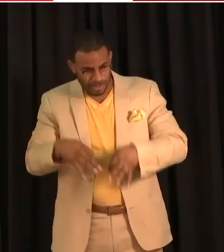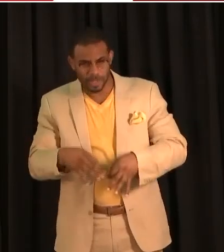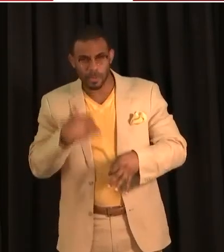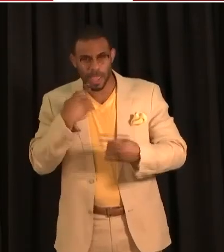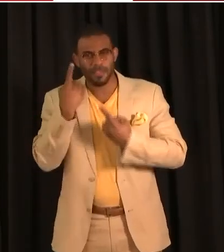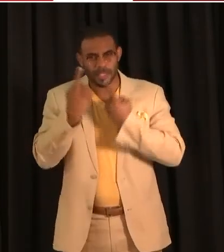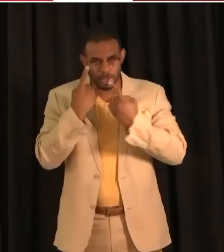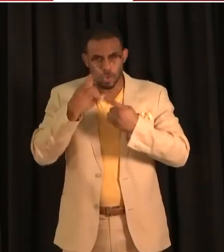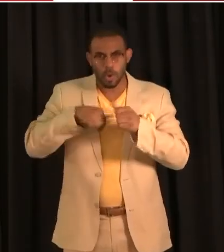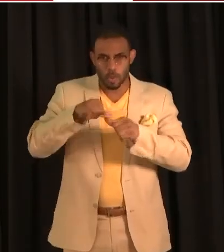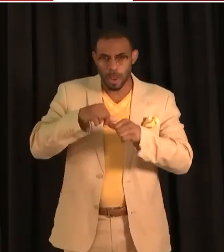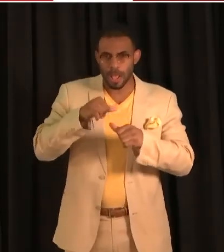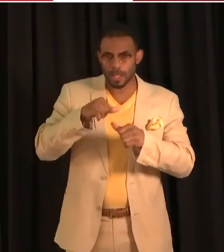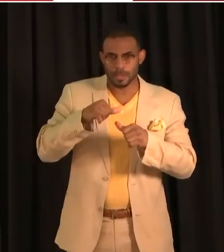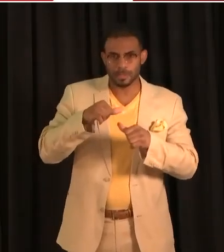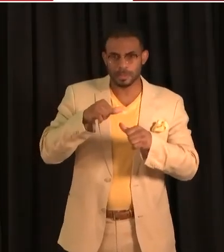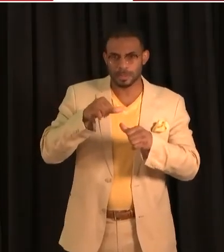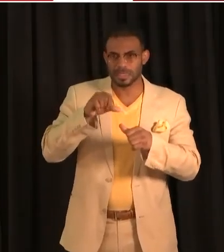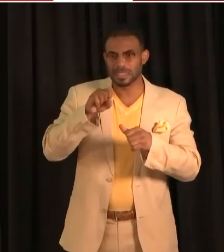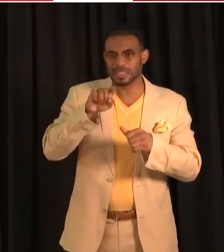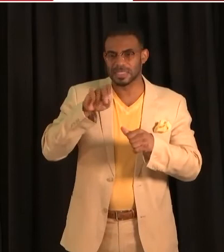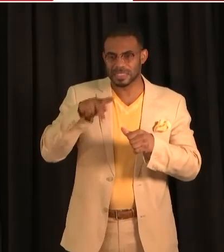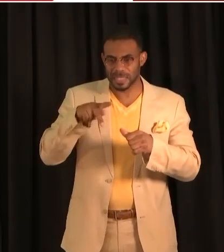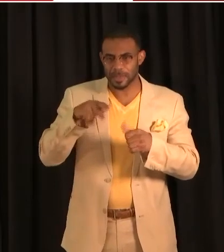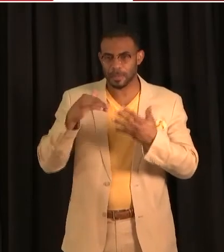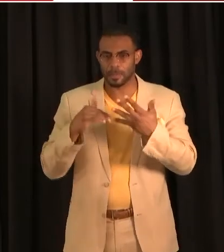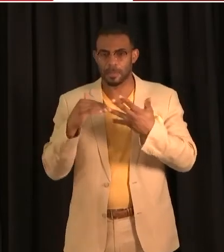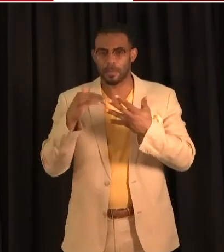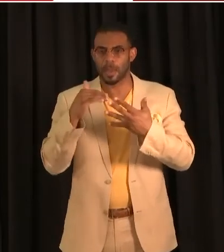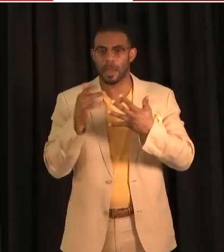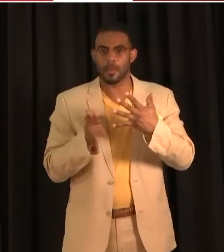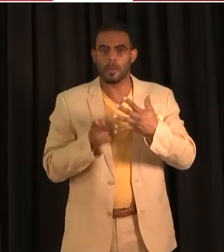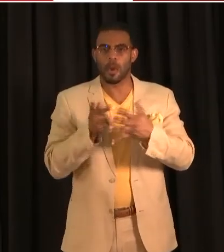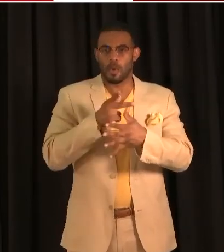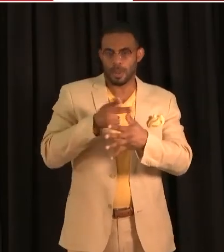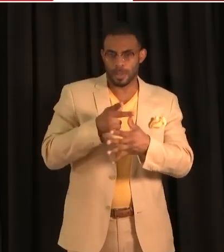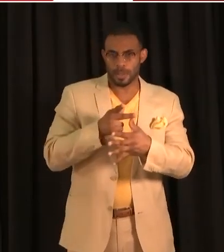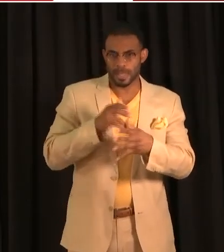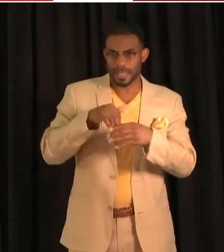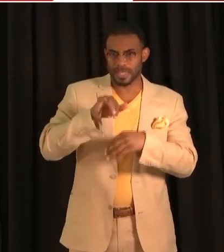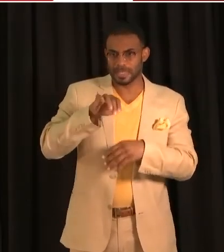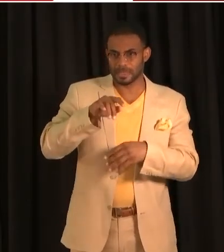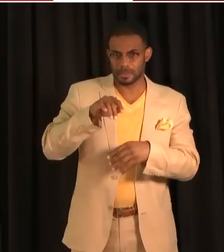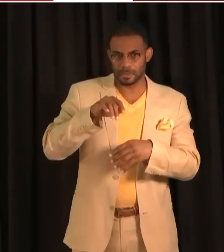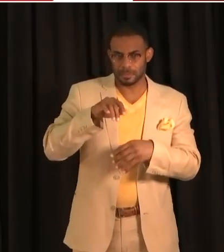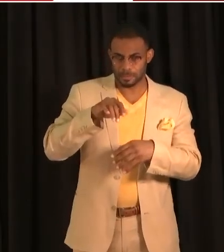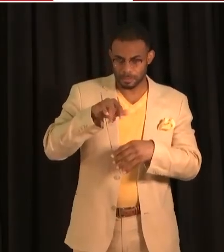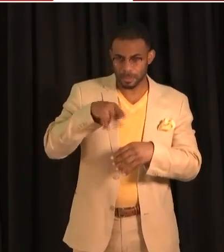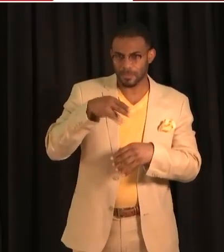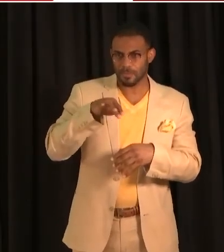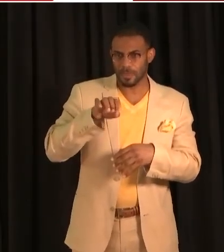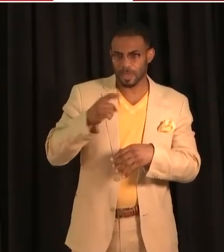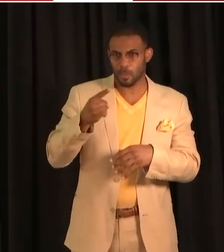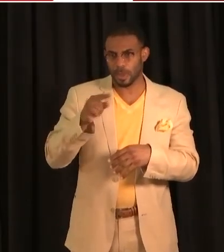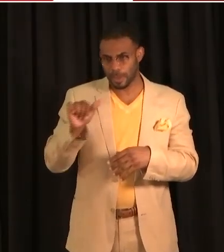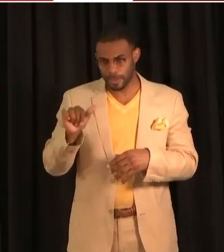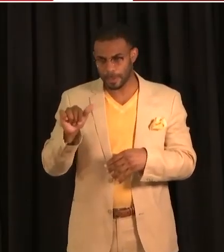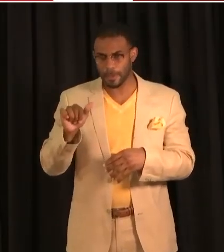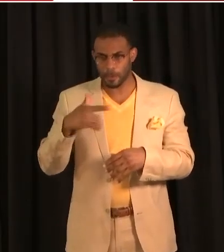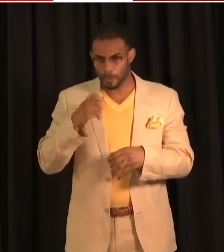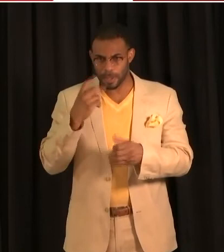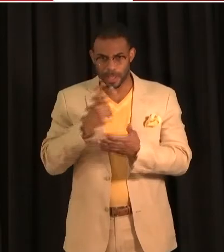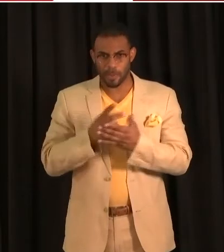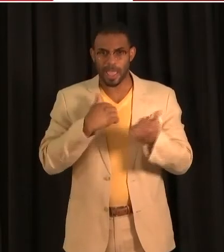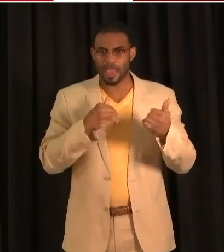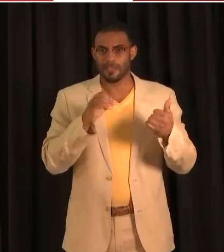have considerations around sub-prioritization around phase 1A. It's in our appendix of our plan, in which we engage our